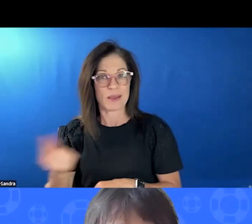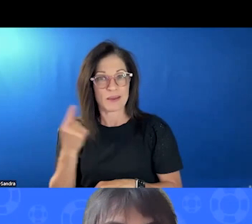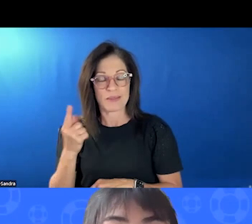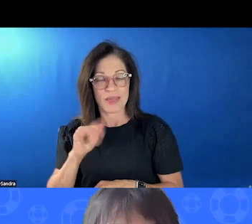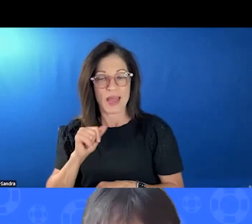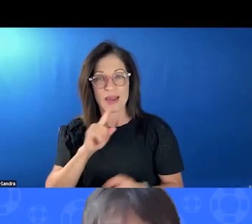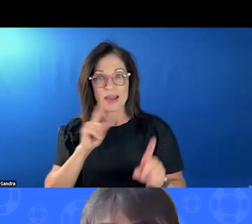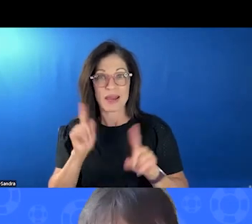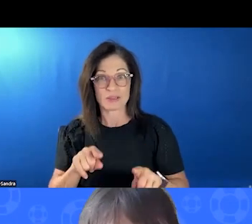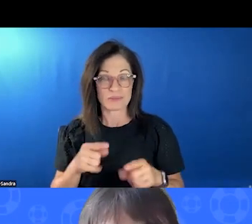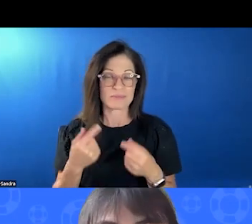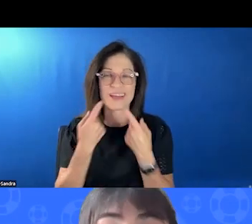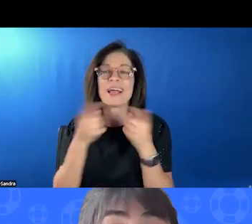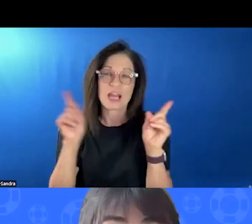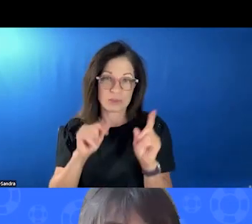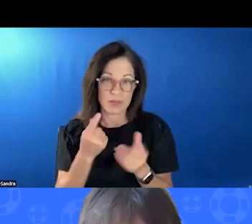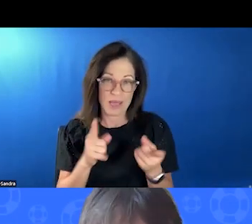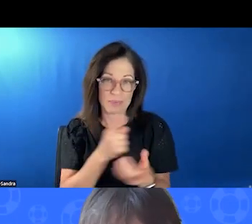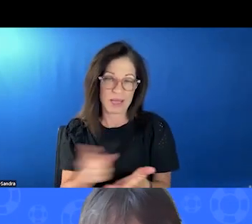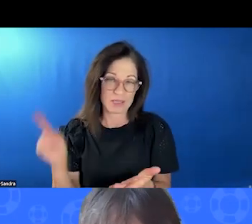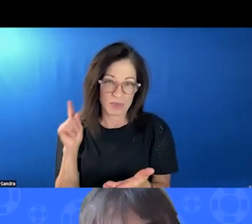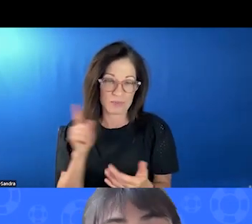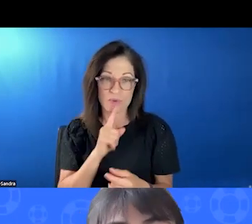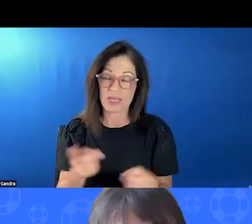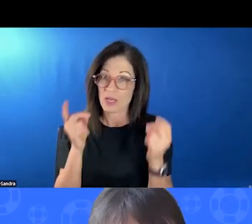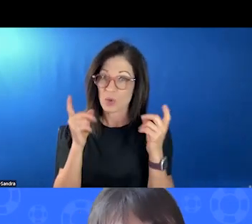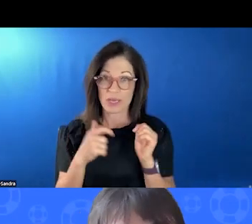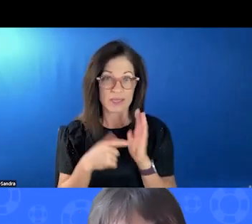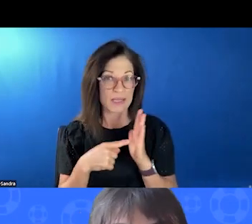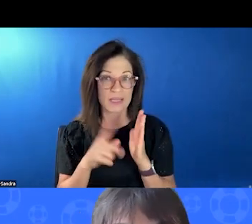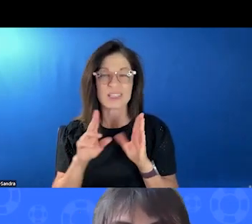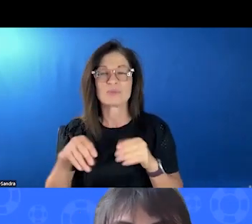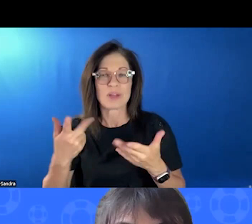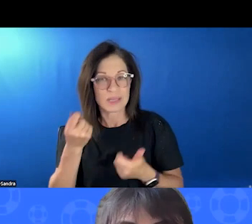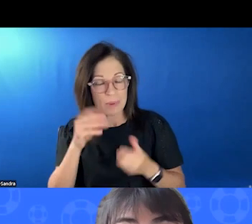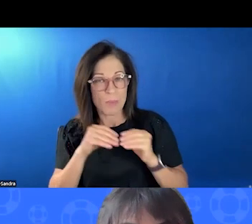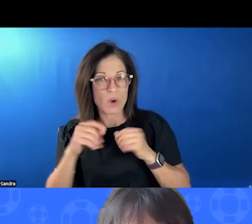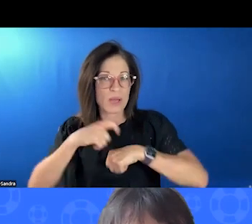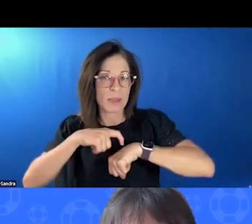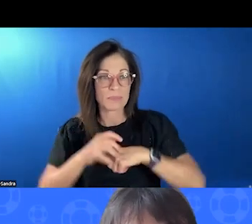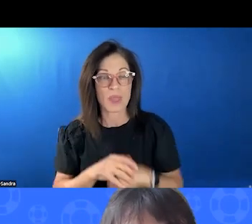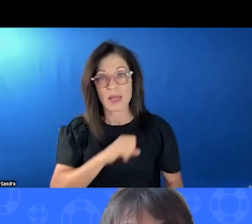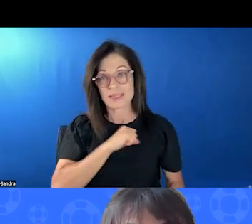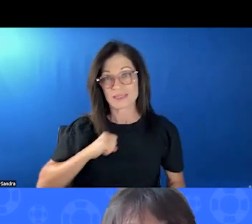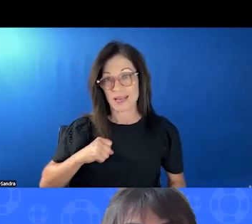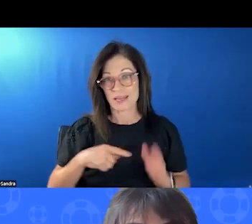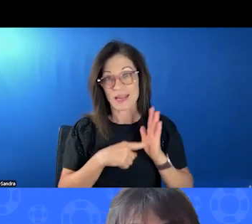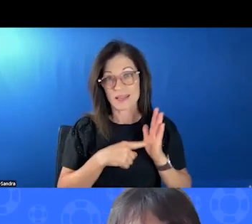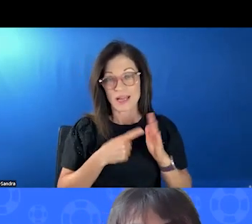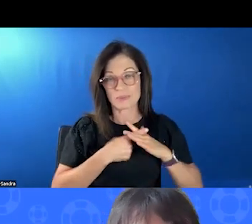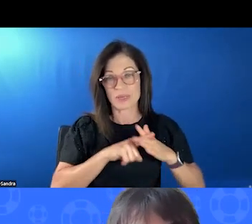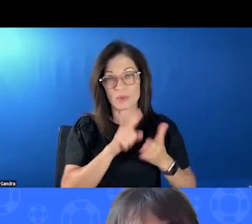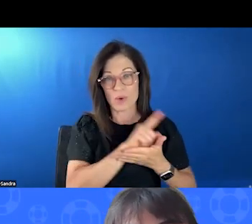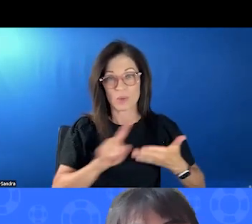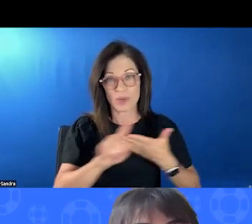was made last week on Thursday. So really quick deadlines for them, and this will give them a little more leeway. Senate deadlines begin a week from